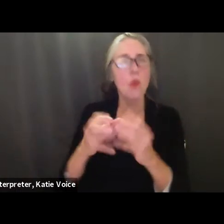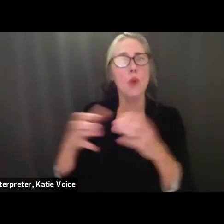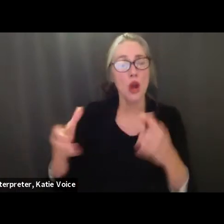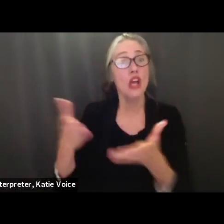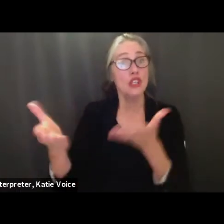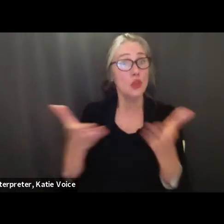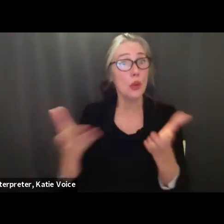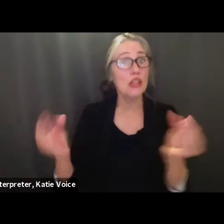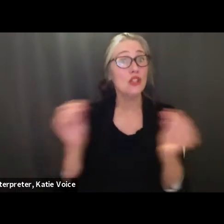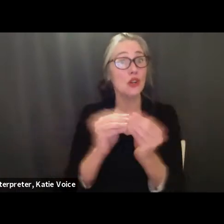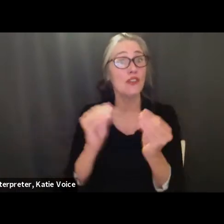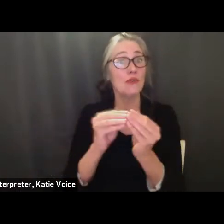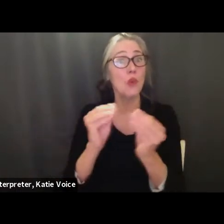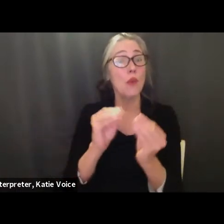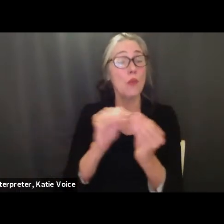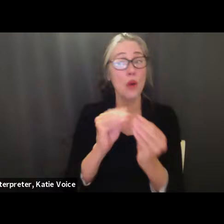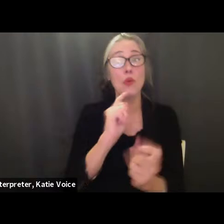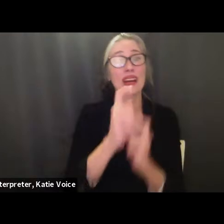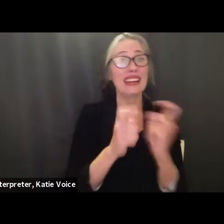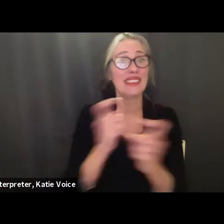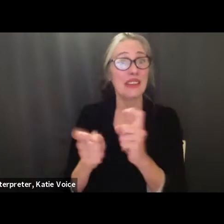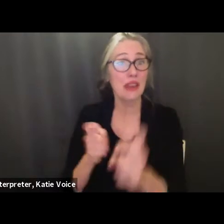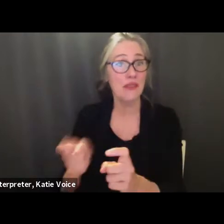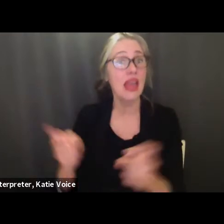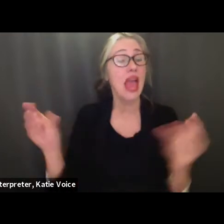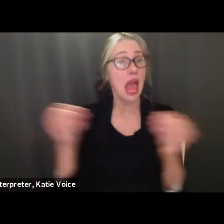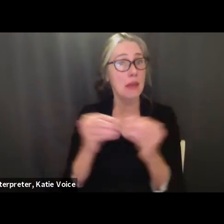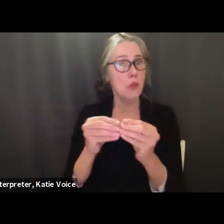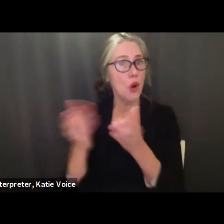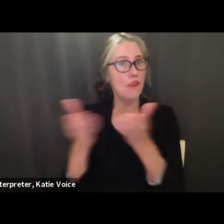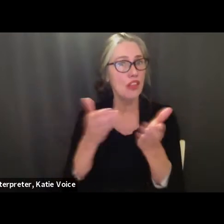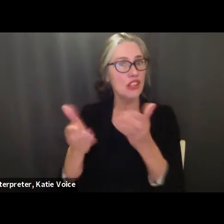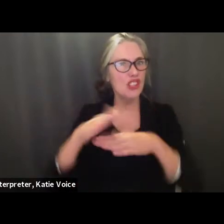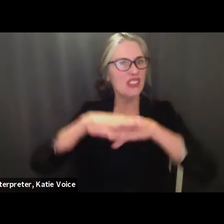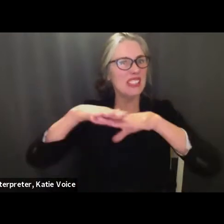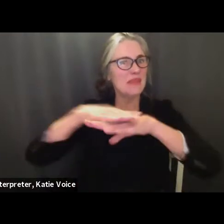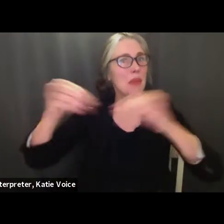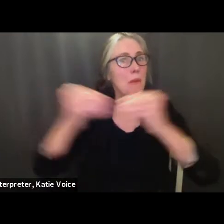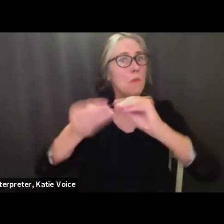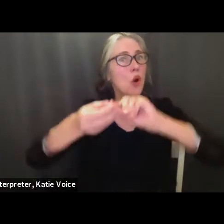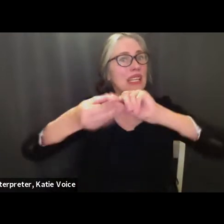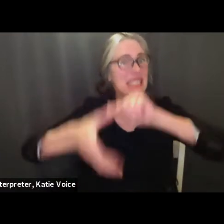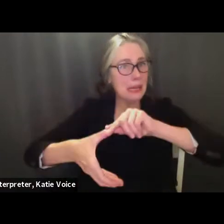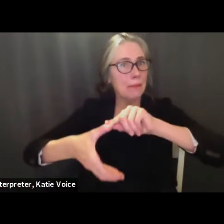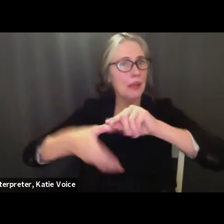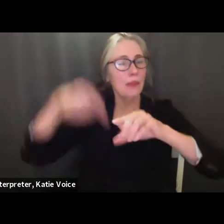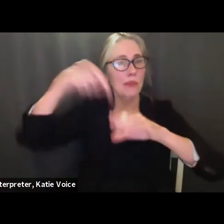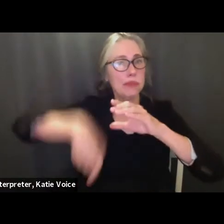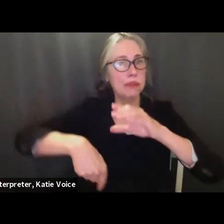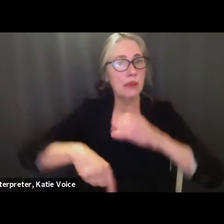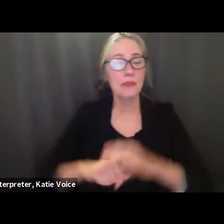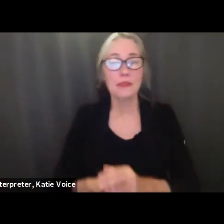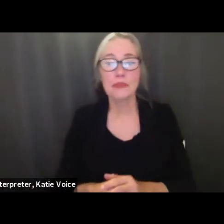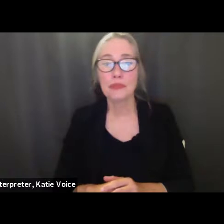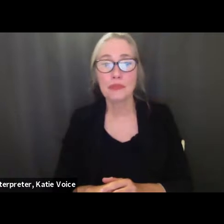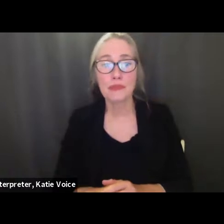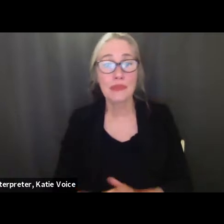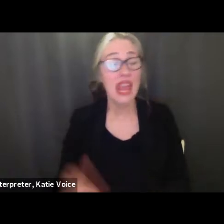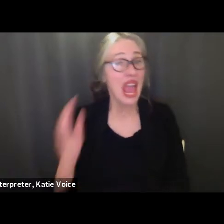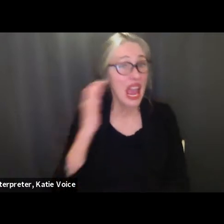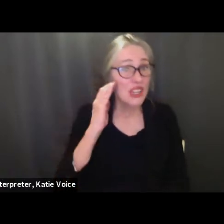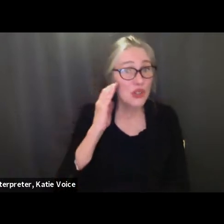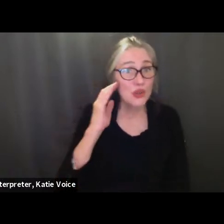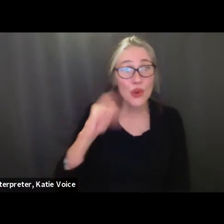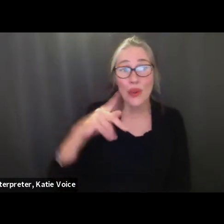them and deepen the services they receive. I'd like to add to that, that we know that the PEAK program was started through the generous donations